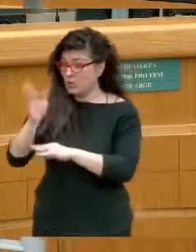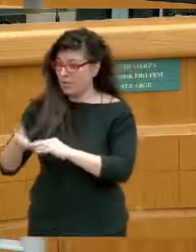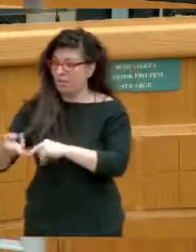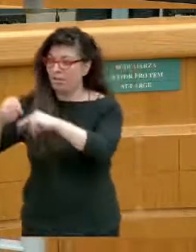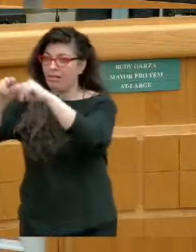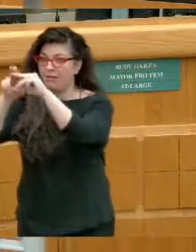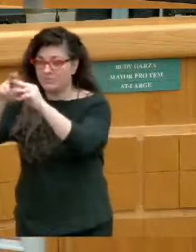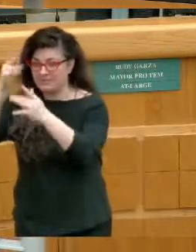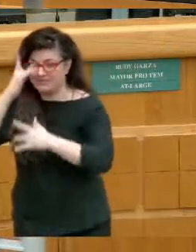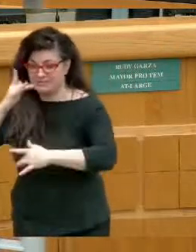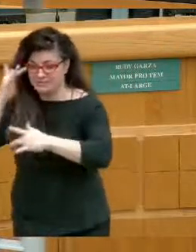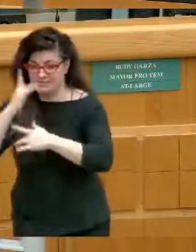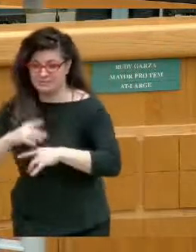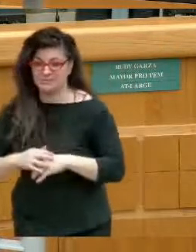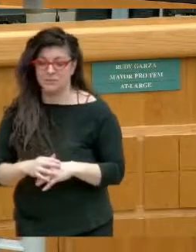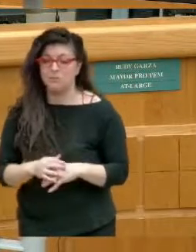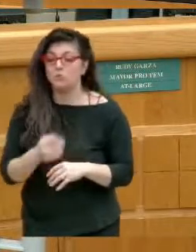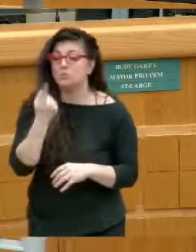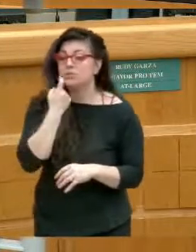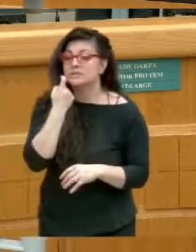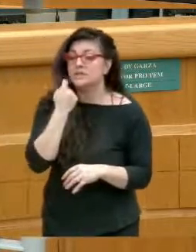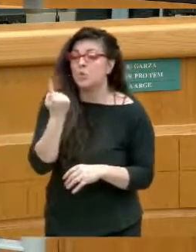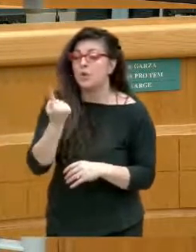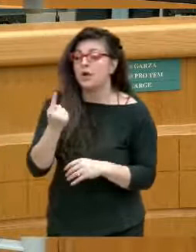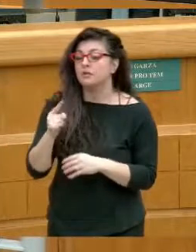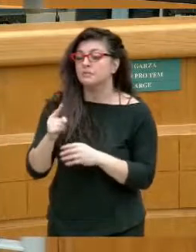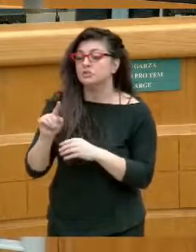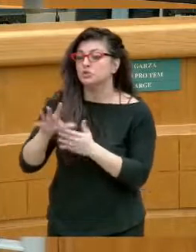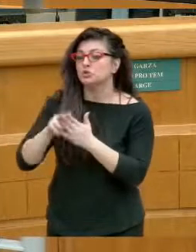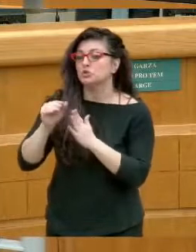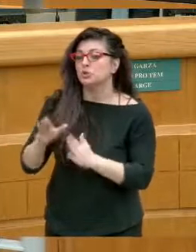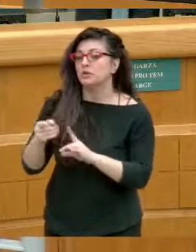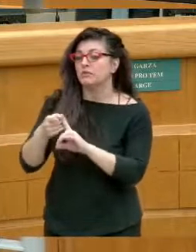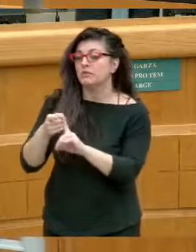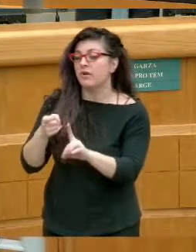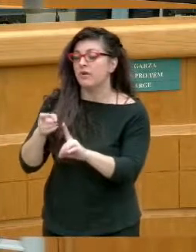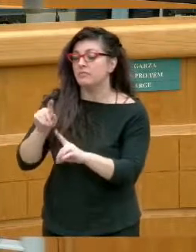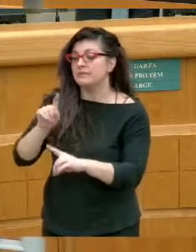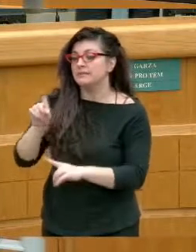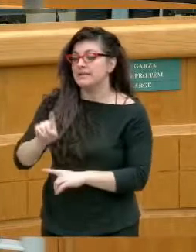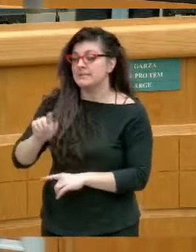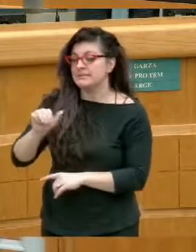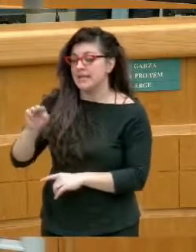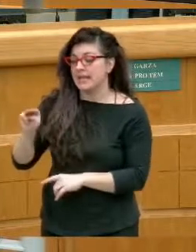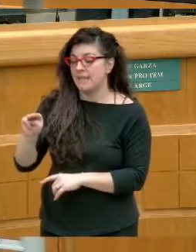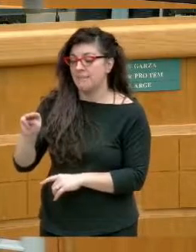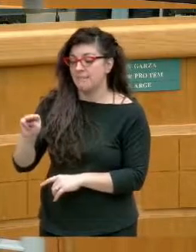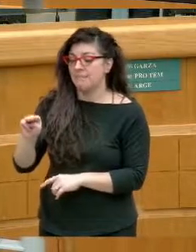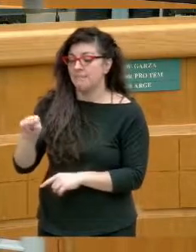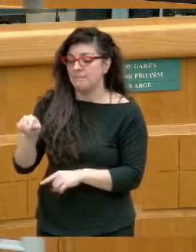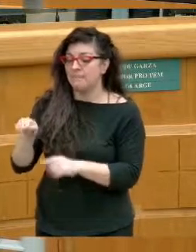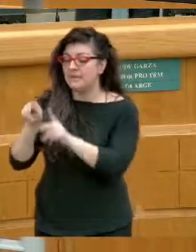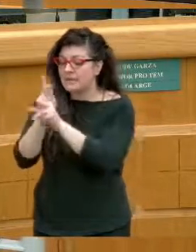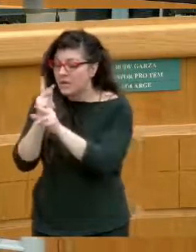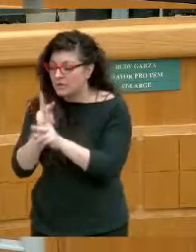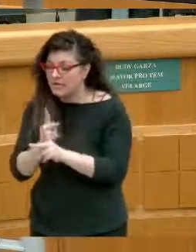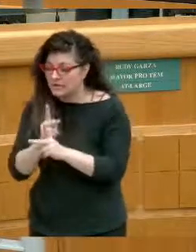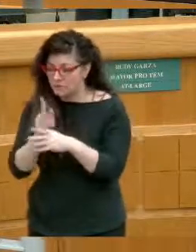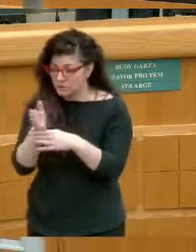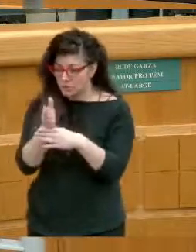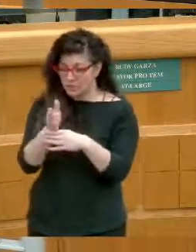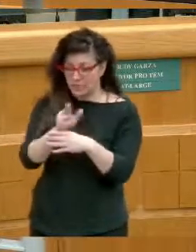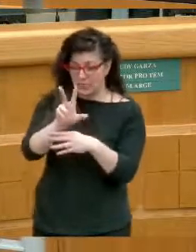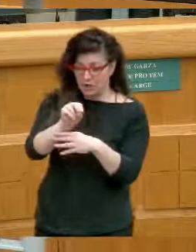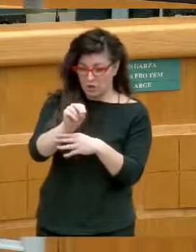Texas A&M University, Corpus Christi, calculated that between 30 to 40% of the change in